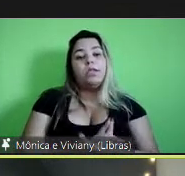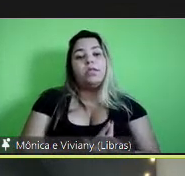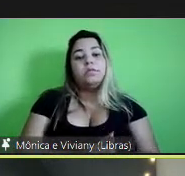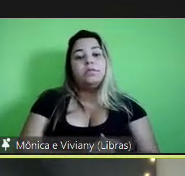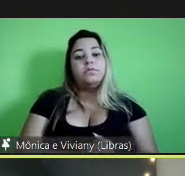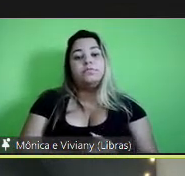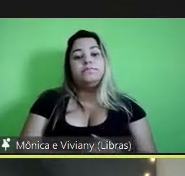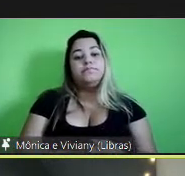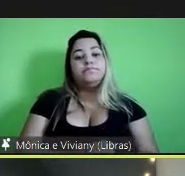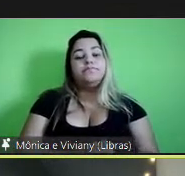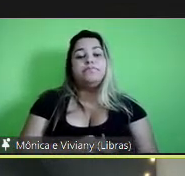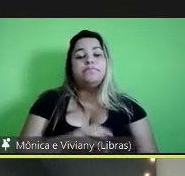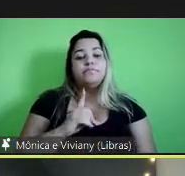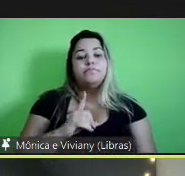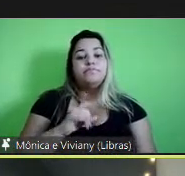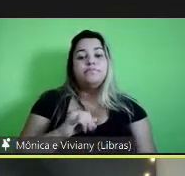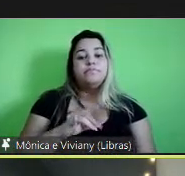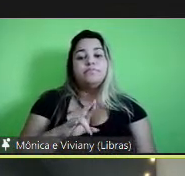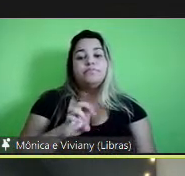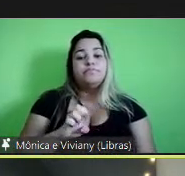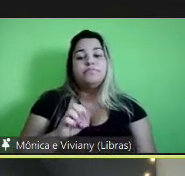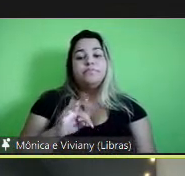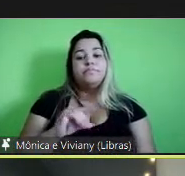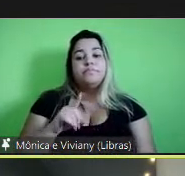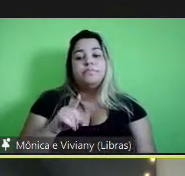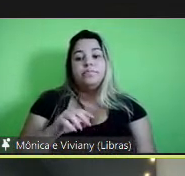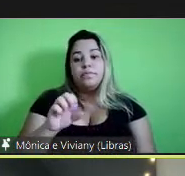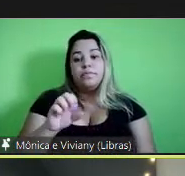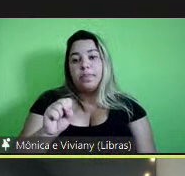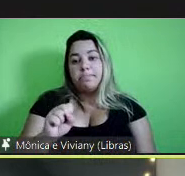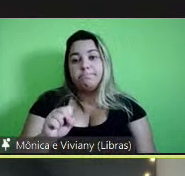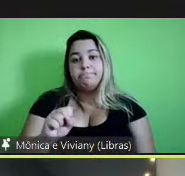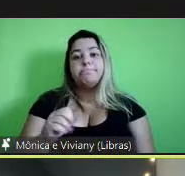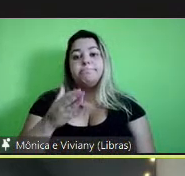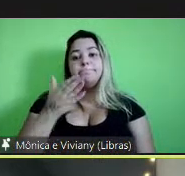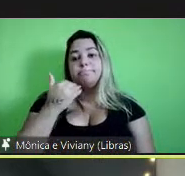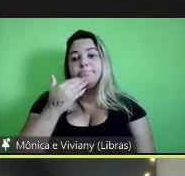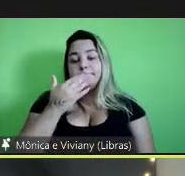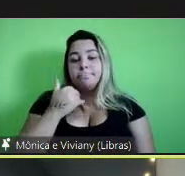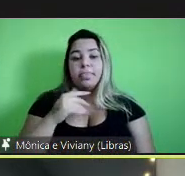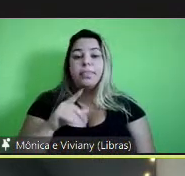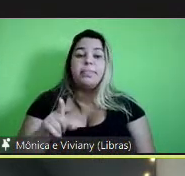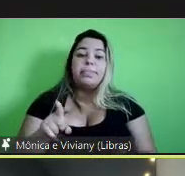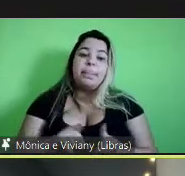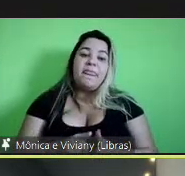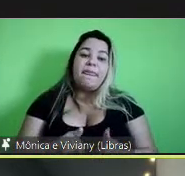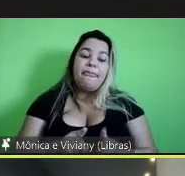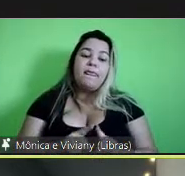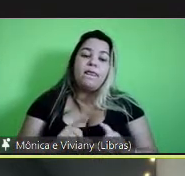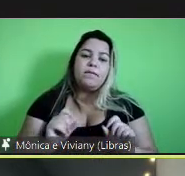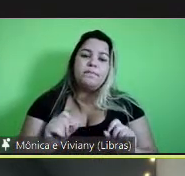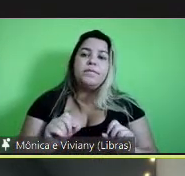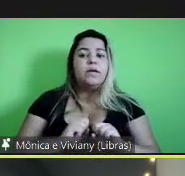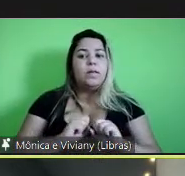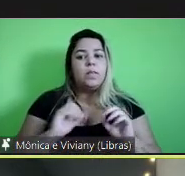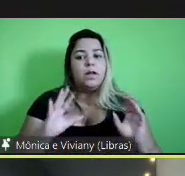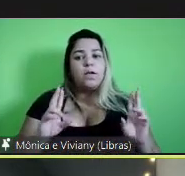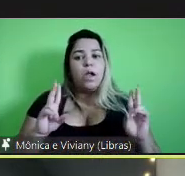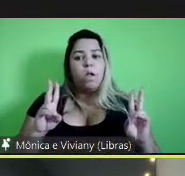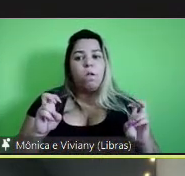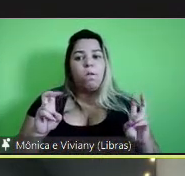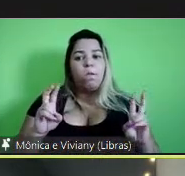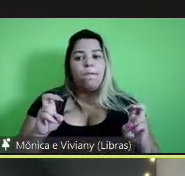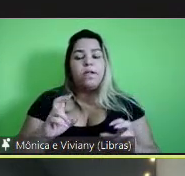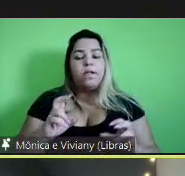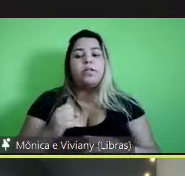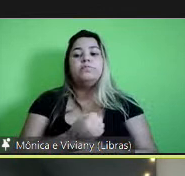to begin from end to beginning. So the 9, which is cooperation and articulation for food and nutrition security. So here,